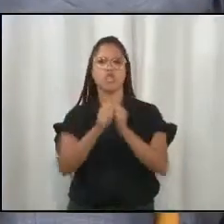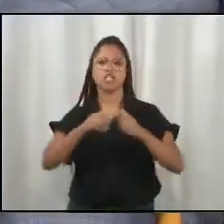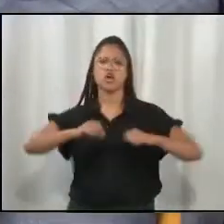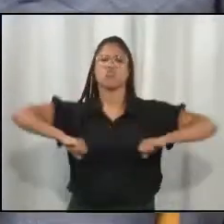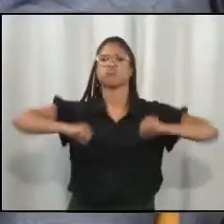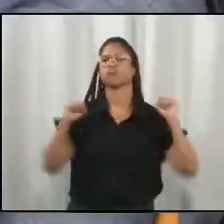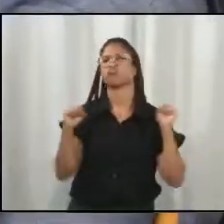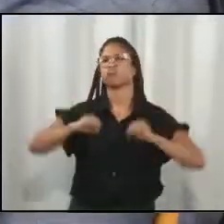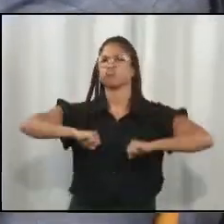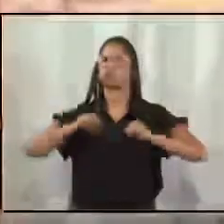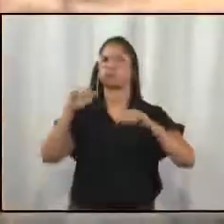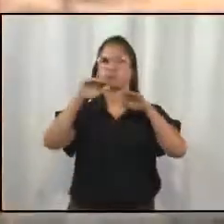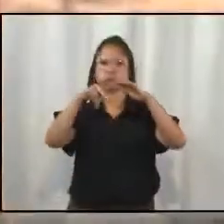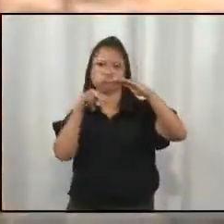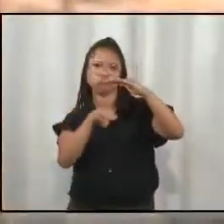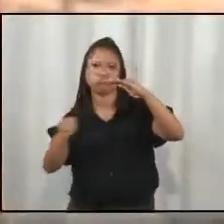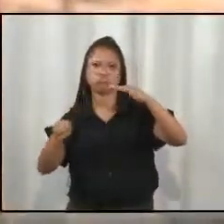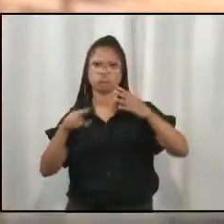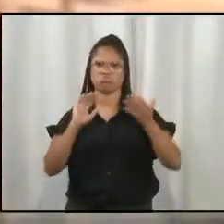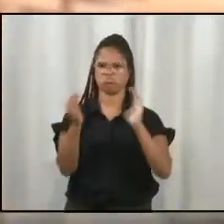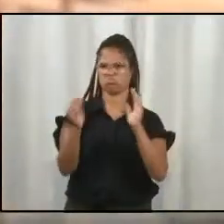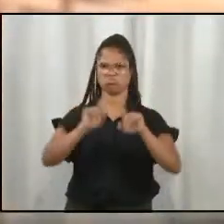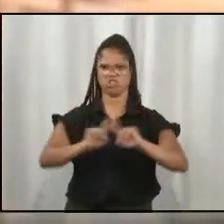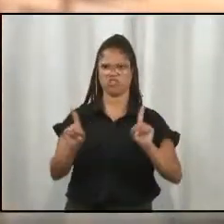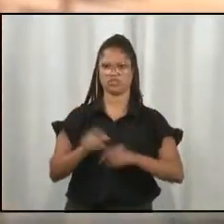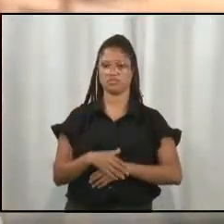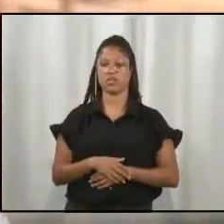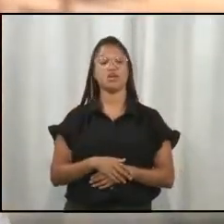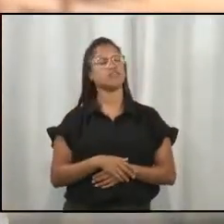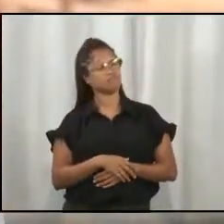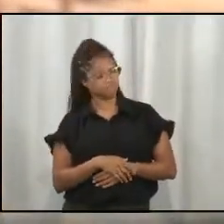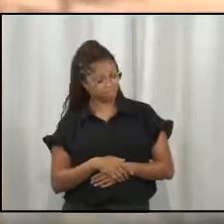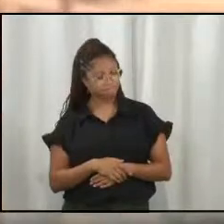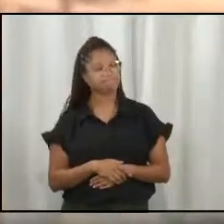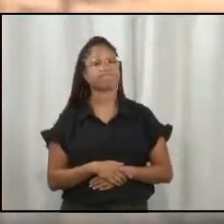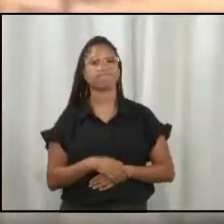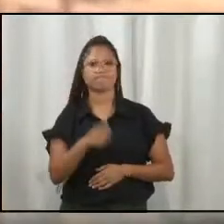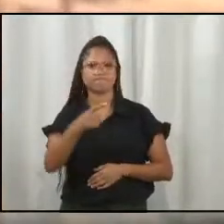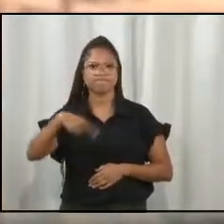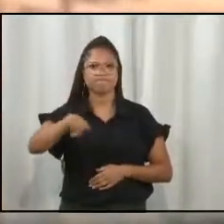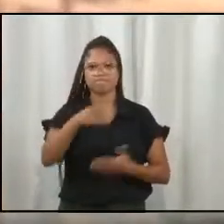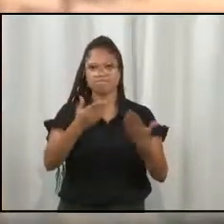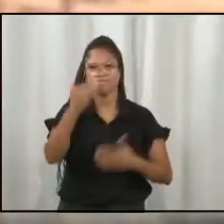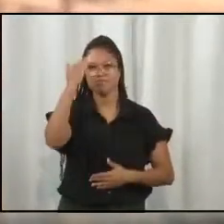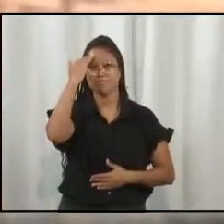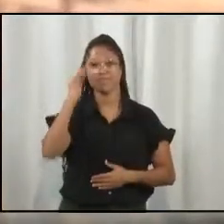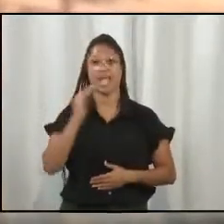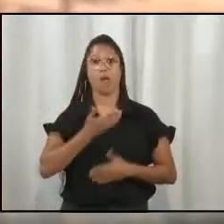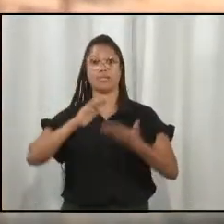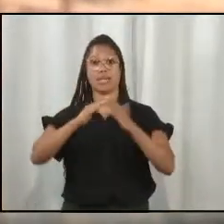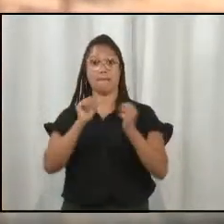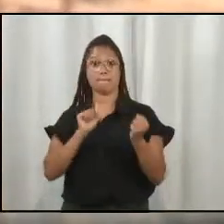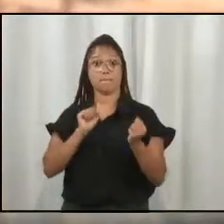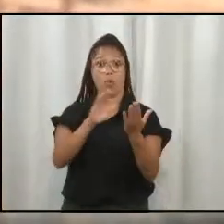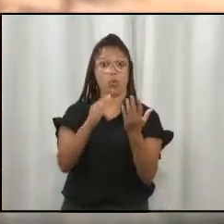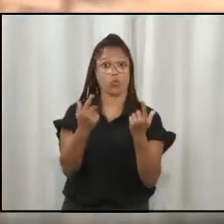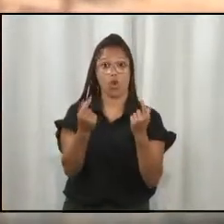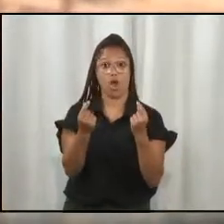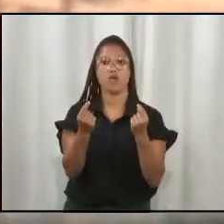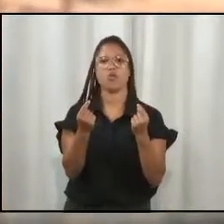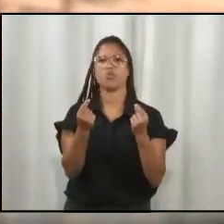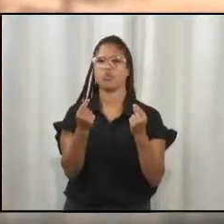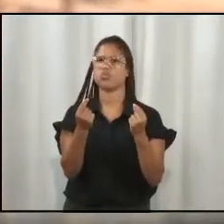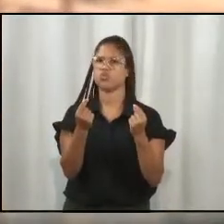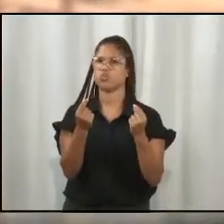looking to build them? Sure. So as you know, and as the audience knows, overall, the city's approach to addressing this homelessness crisis is really rooted